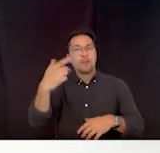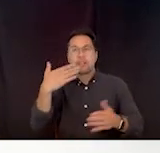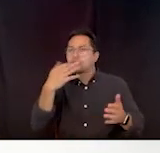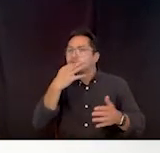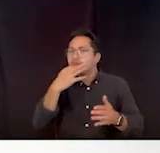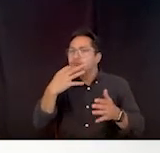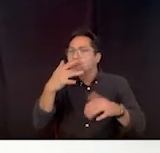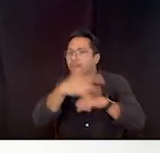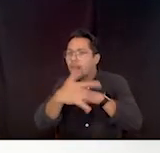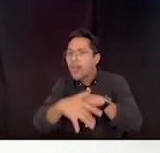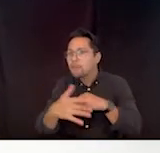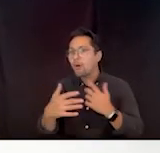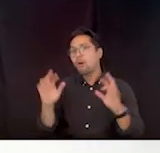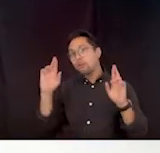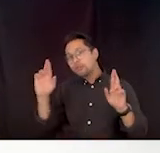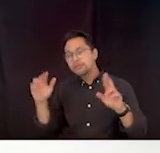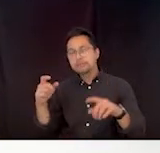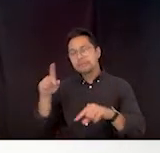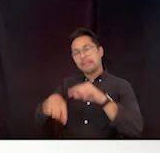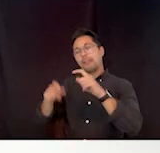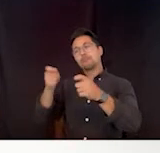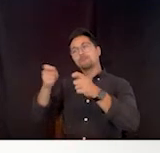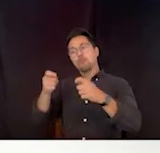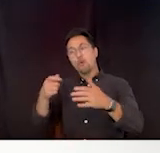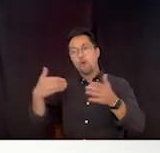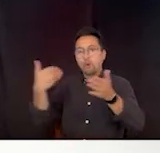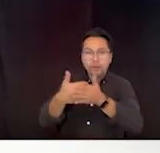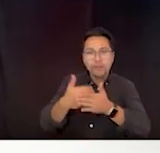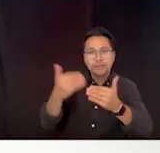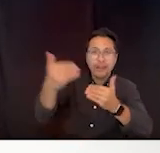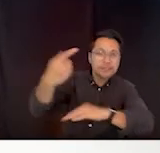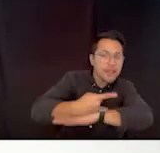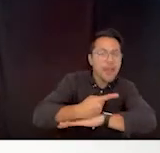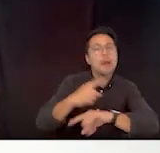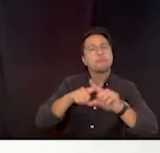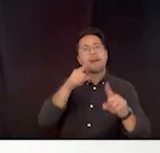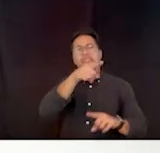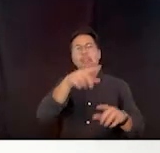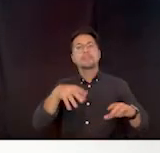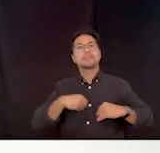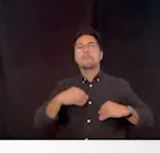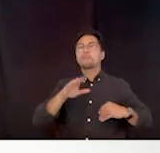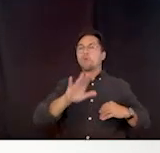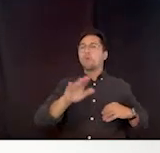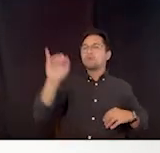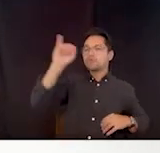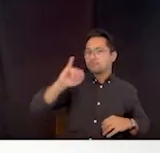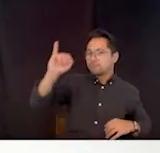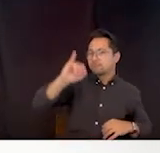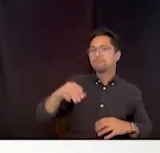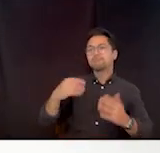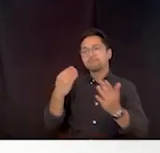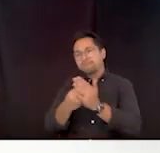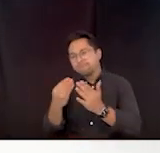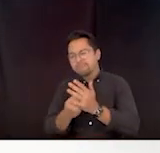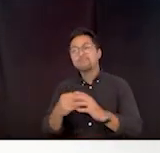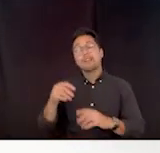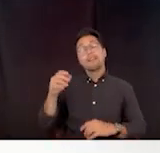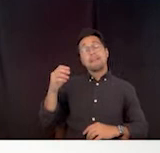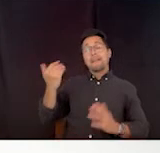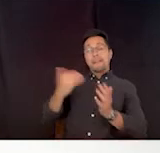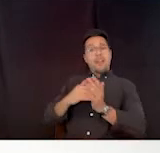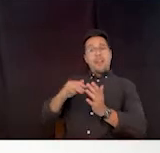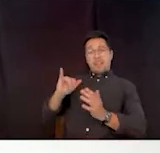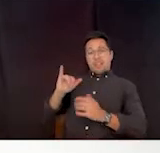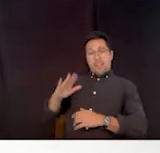because we can't control that, that takes your funding source and all of those things. So that's another resource that we offer, and that's all for free.